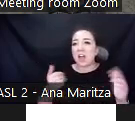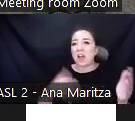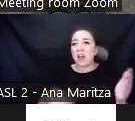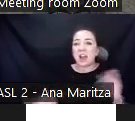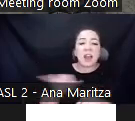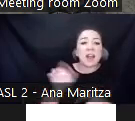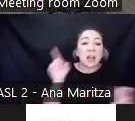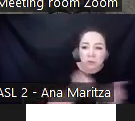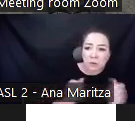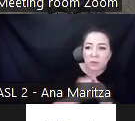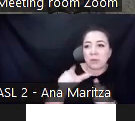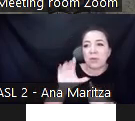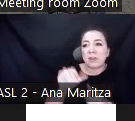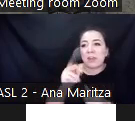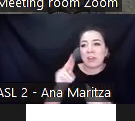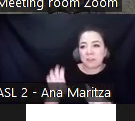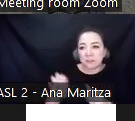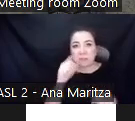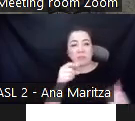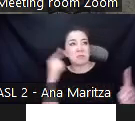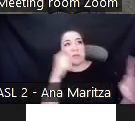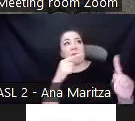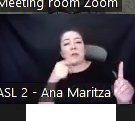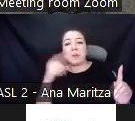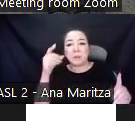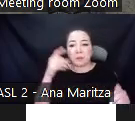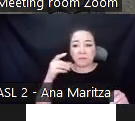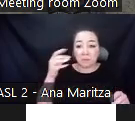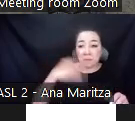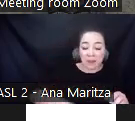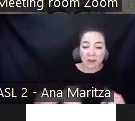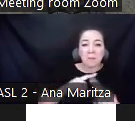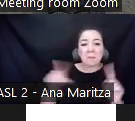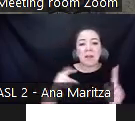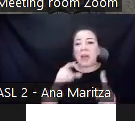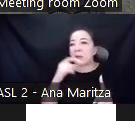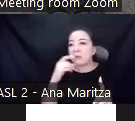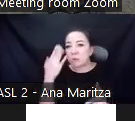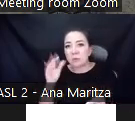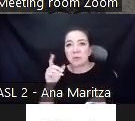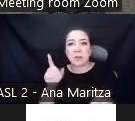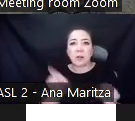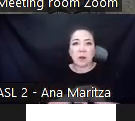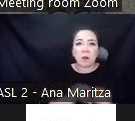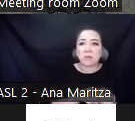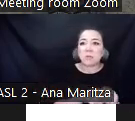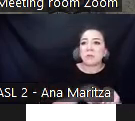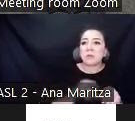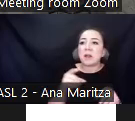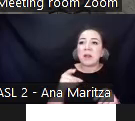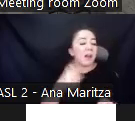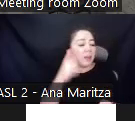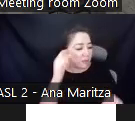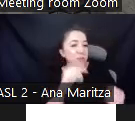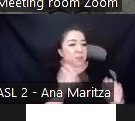like I agree with you, Catherine, your vision related to the LTSS benefit. I don't know if we need to also, I think we should talk about all 3